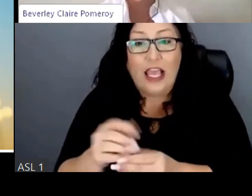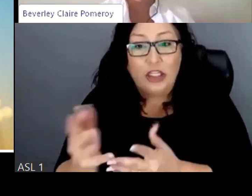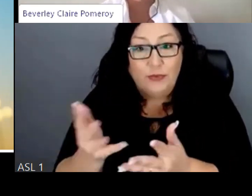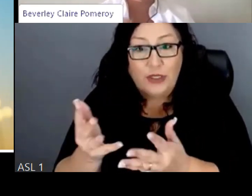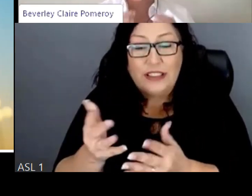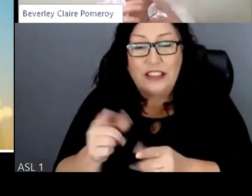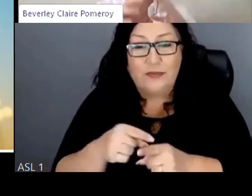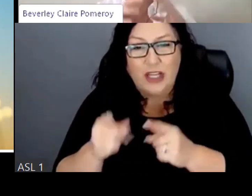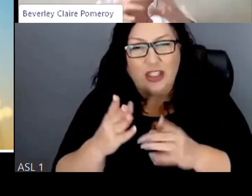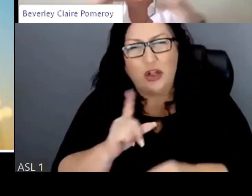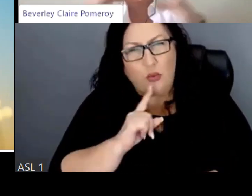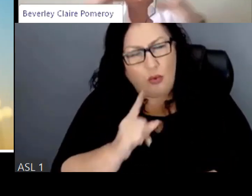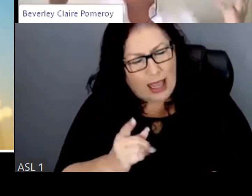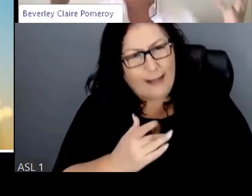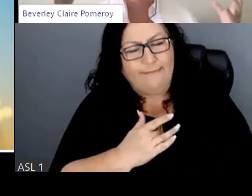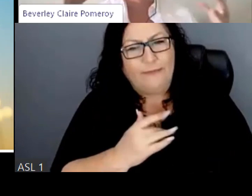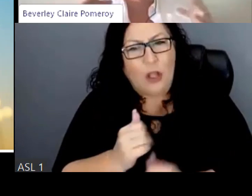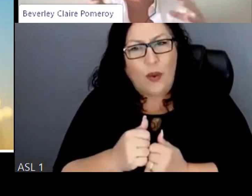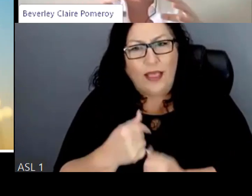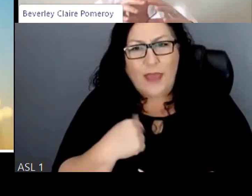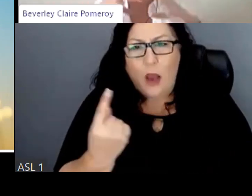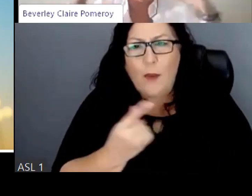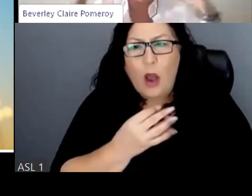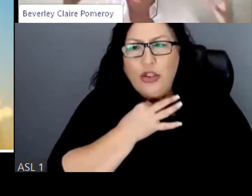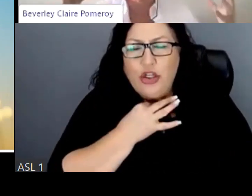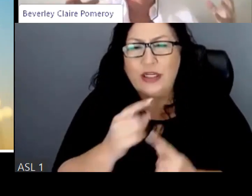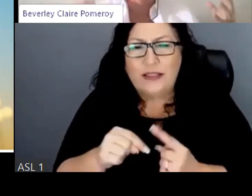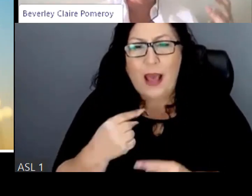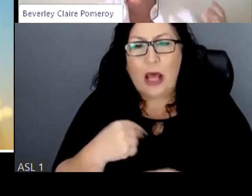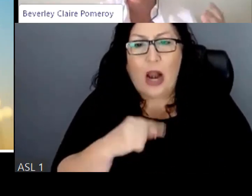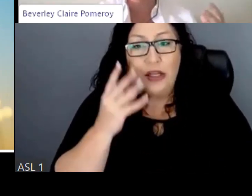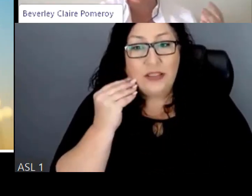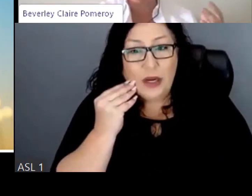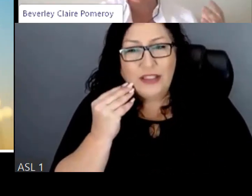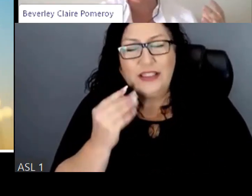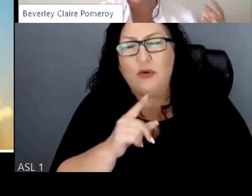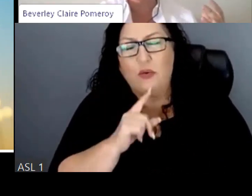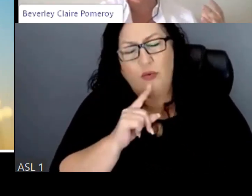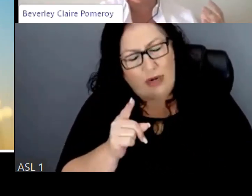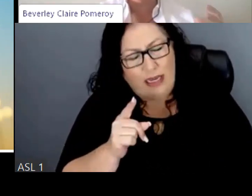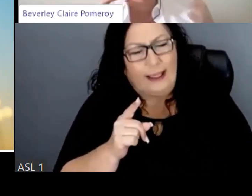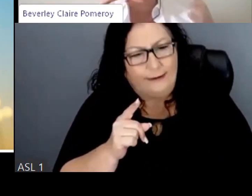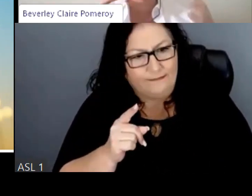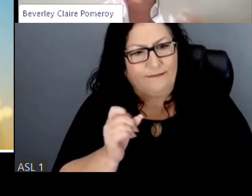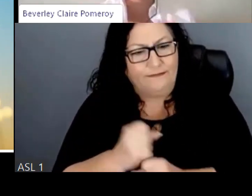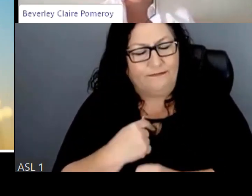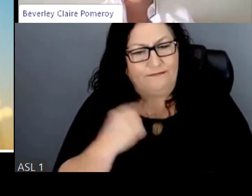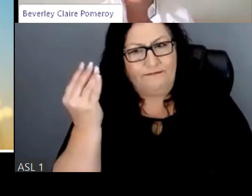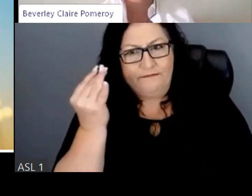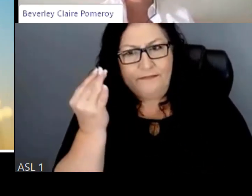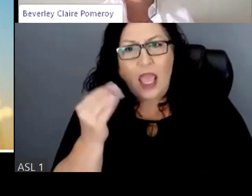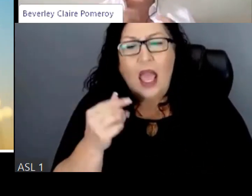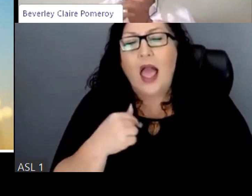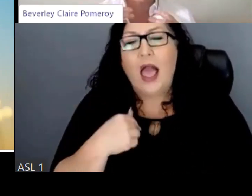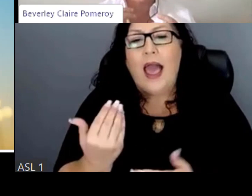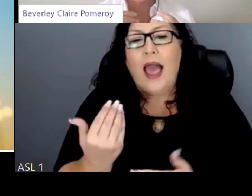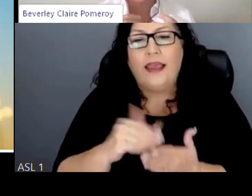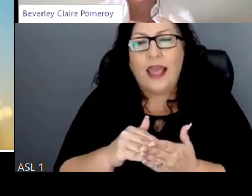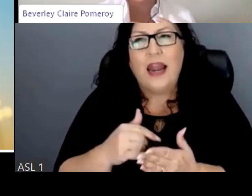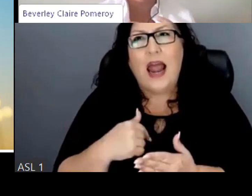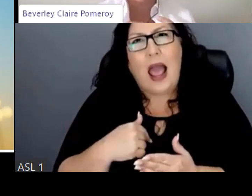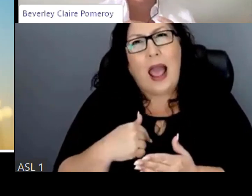engagement specialist, this really resonated with me as someone who's always curious about our experiences. It just deeply resonated. And I began